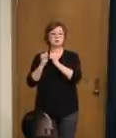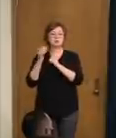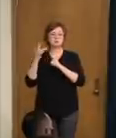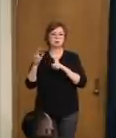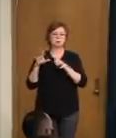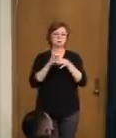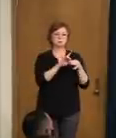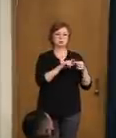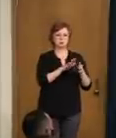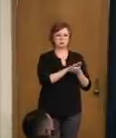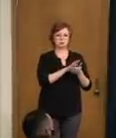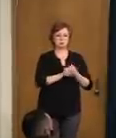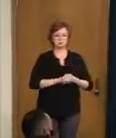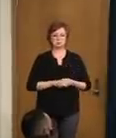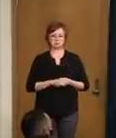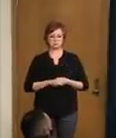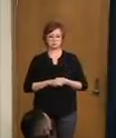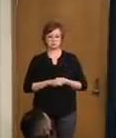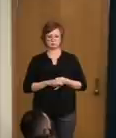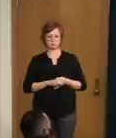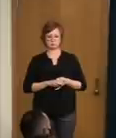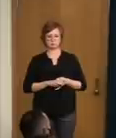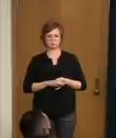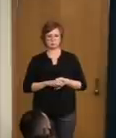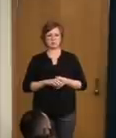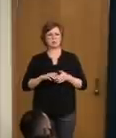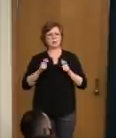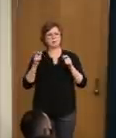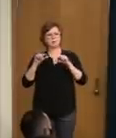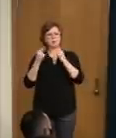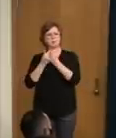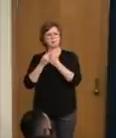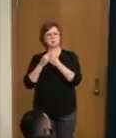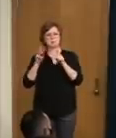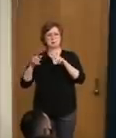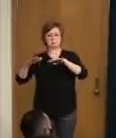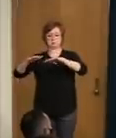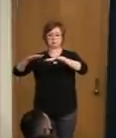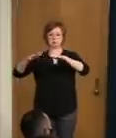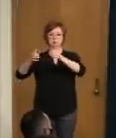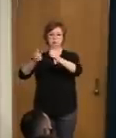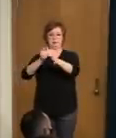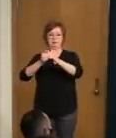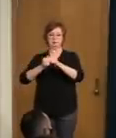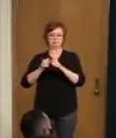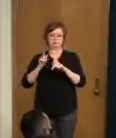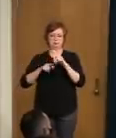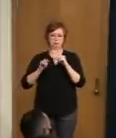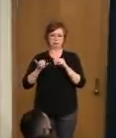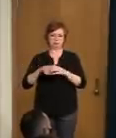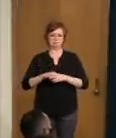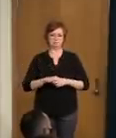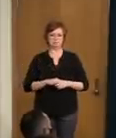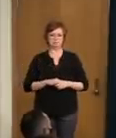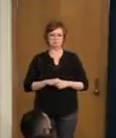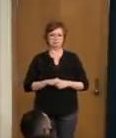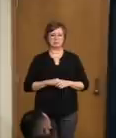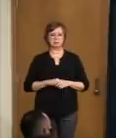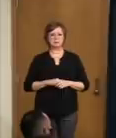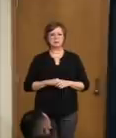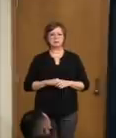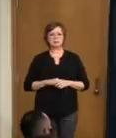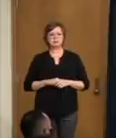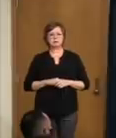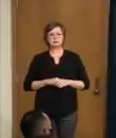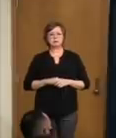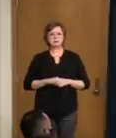have larger people of getting together. Again, we'll have to see. Transmission really has to be extremely low.